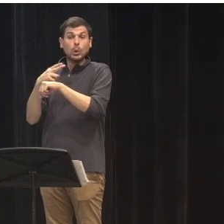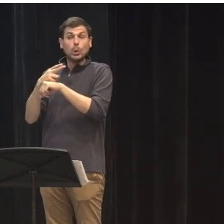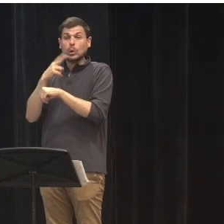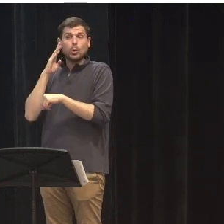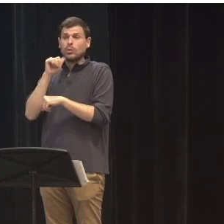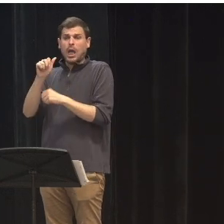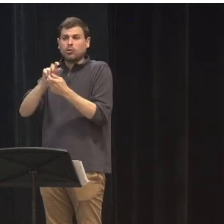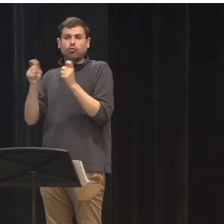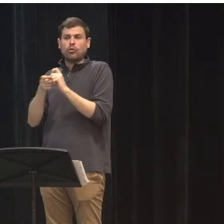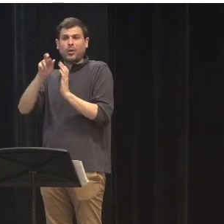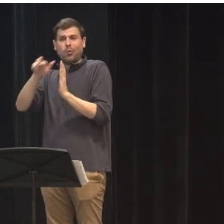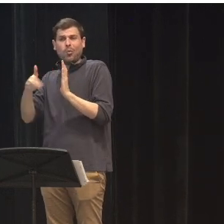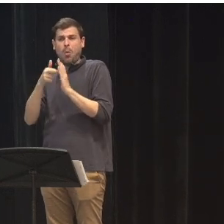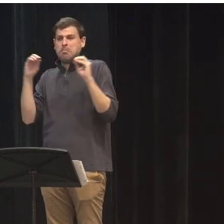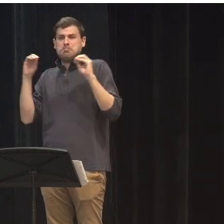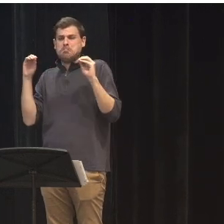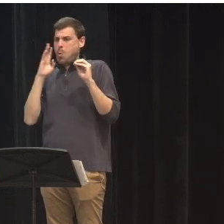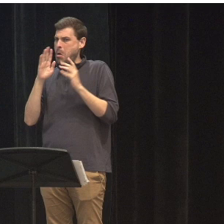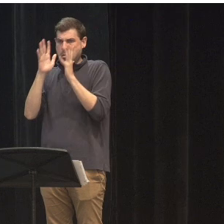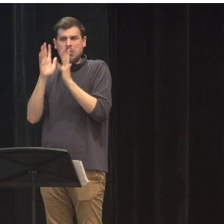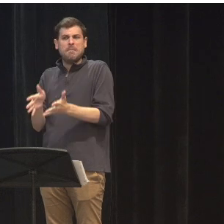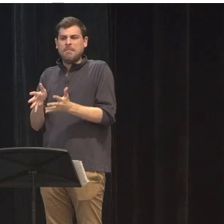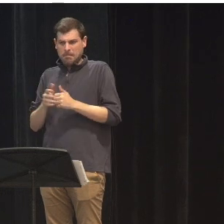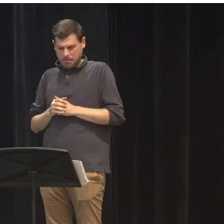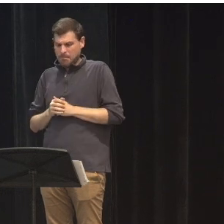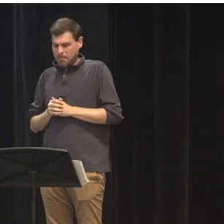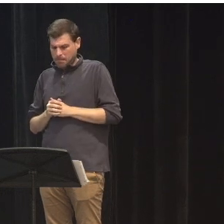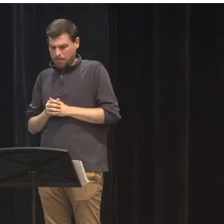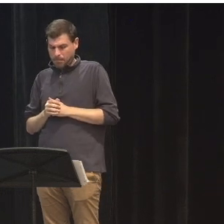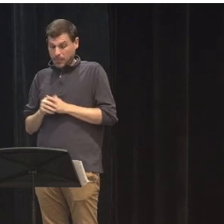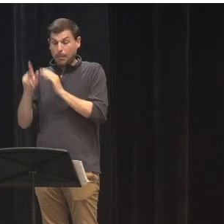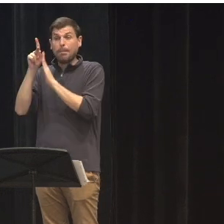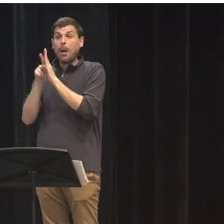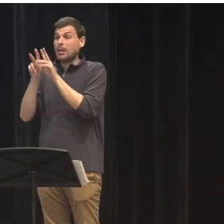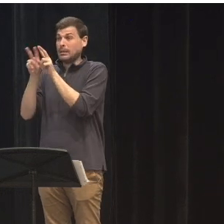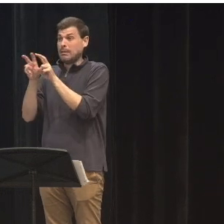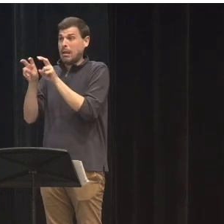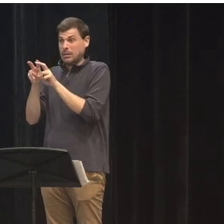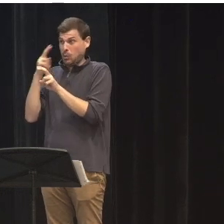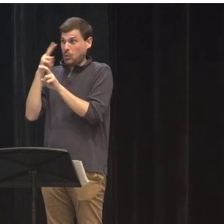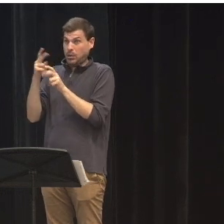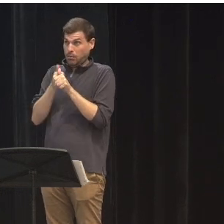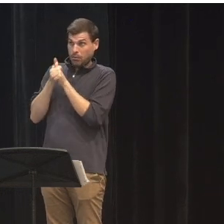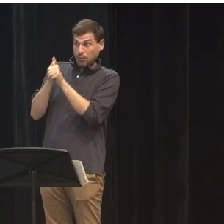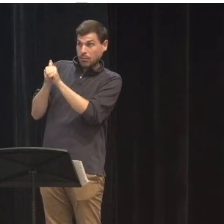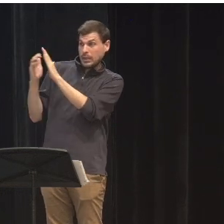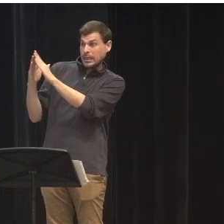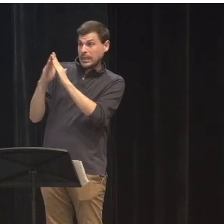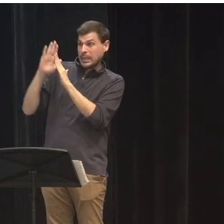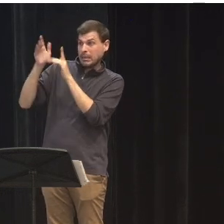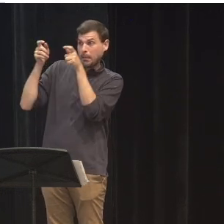uses, existing land uses. And the did a policy analysis with respect to the city's coastal zone management